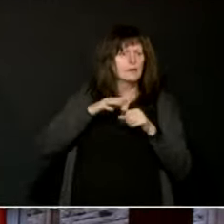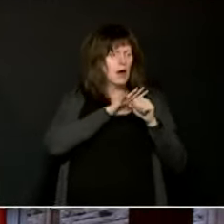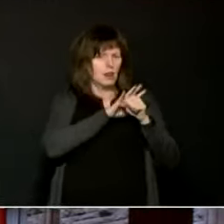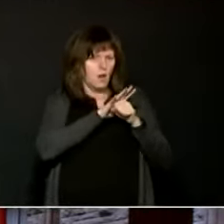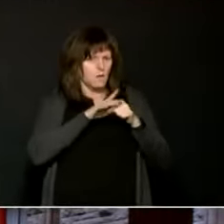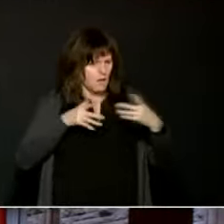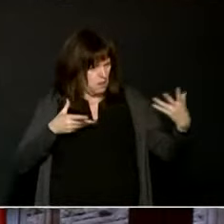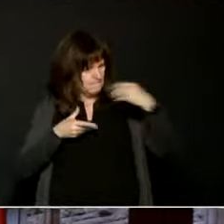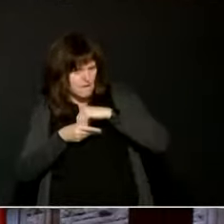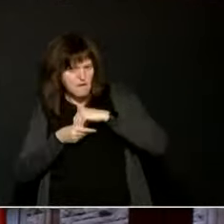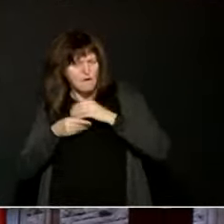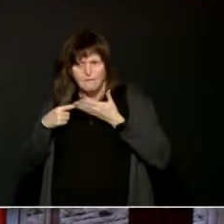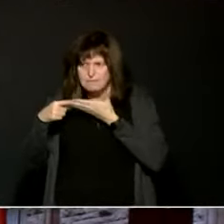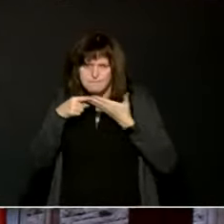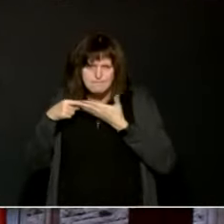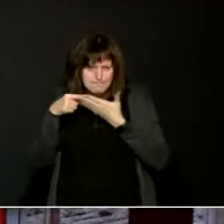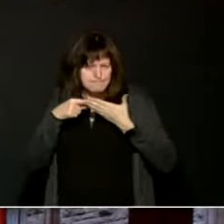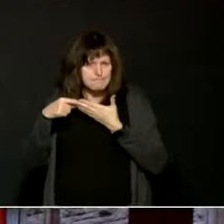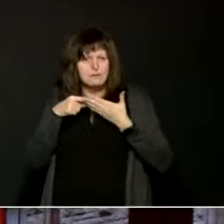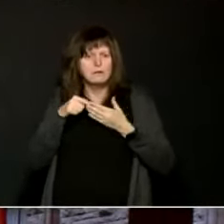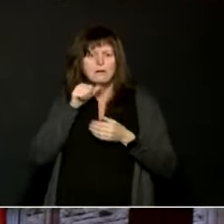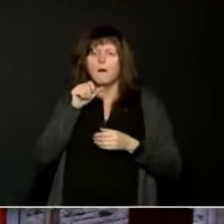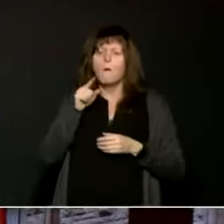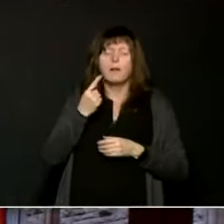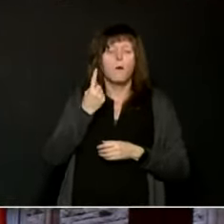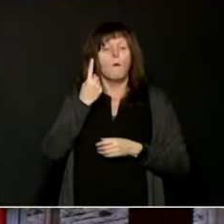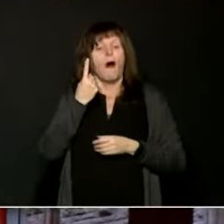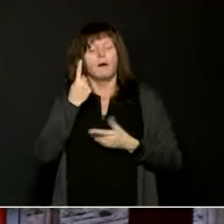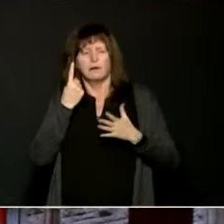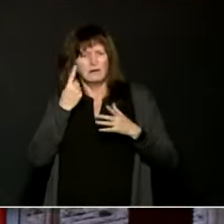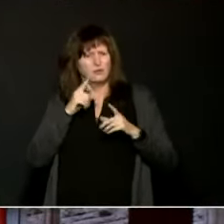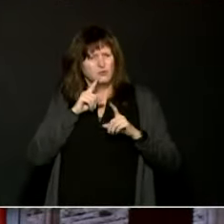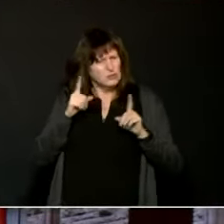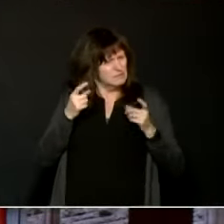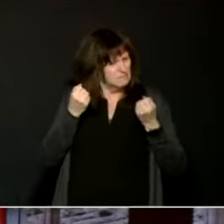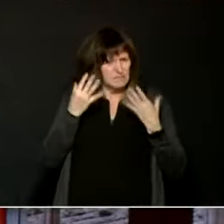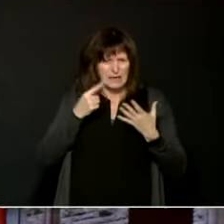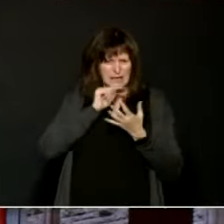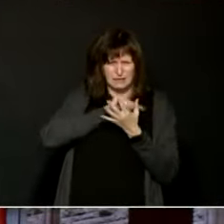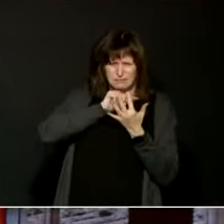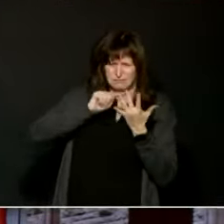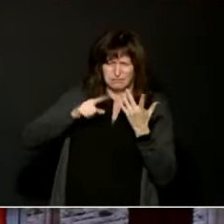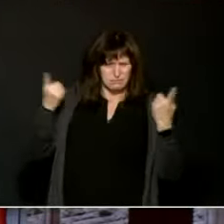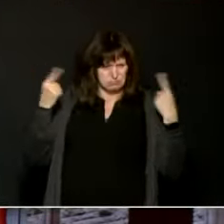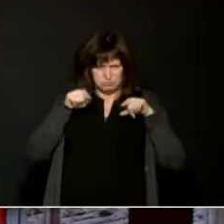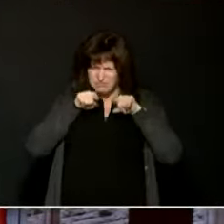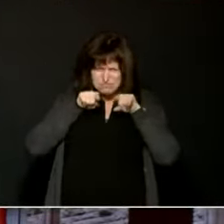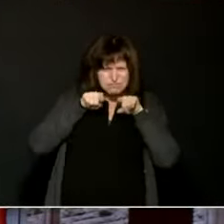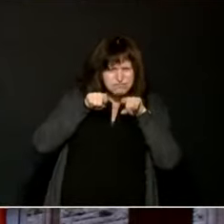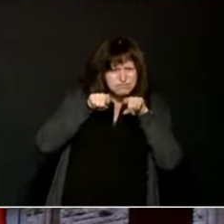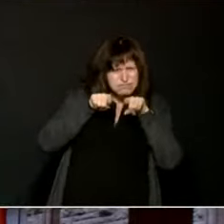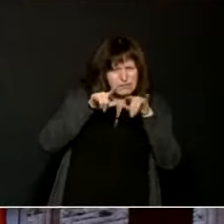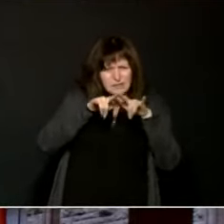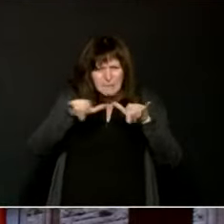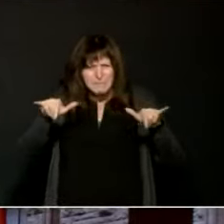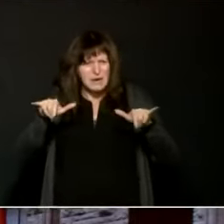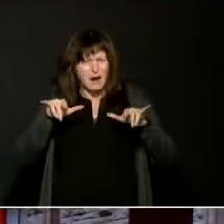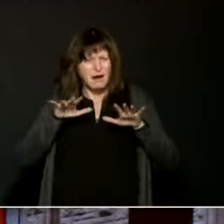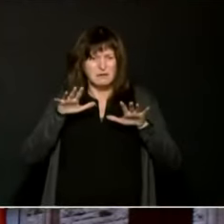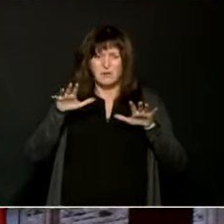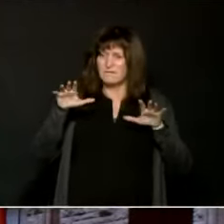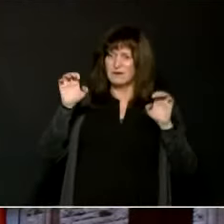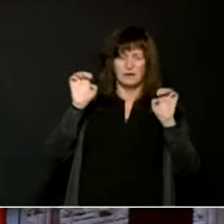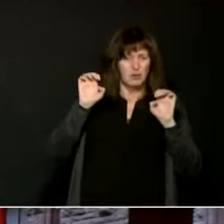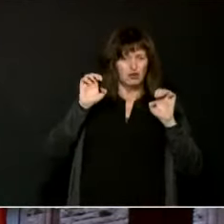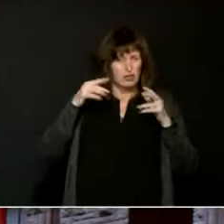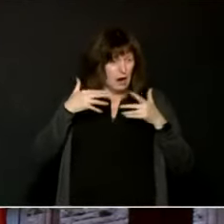the one number, it's a number of things that are happening. And if you're applying the emergency brake, you may have to do it even in a green or yellow zone. If all of a sudden in